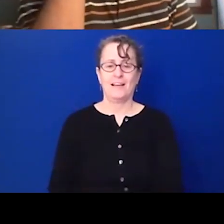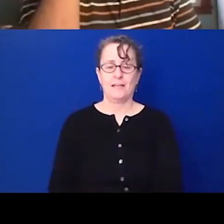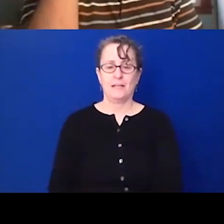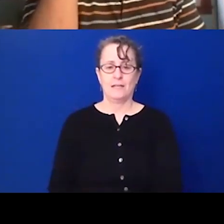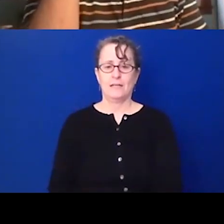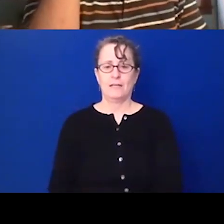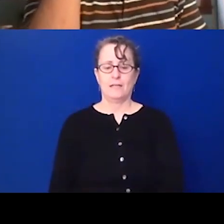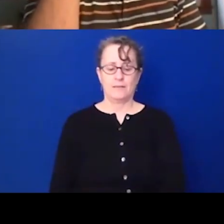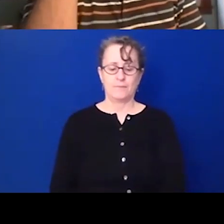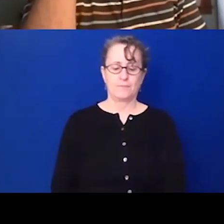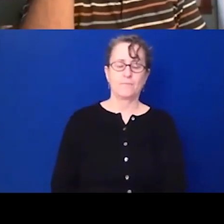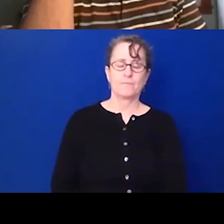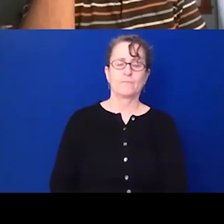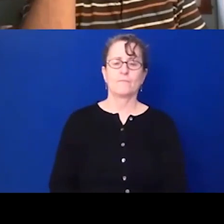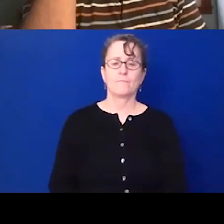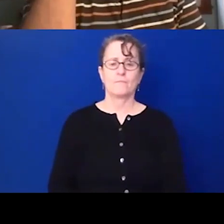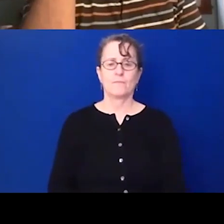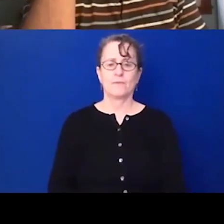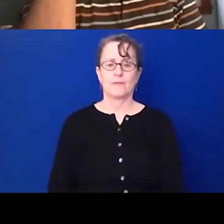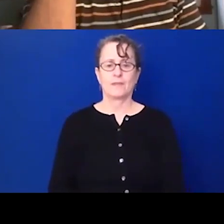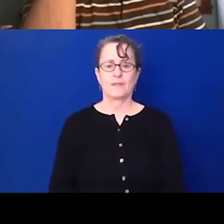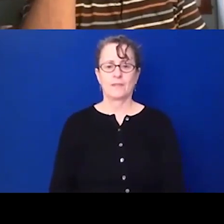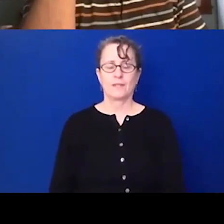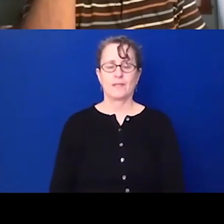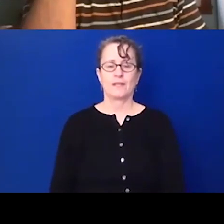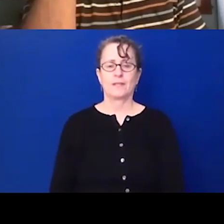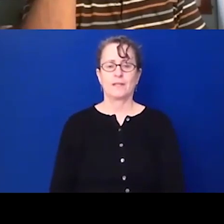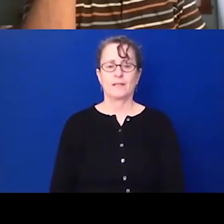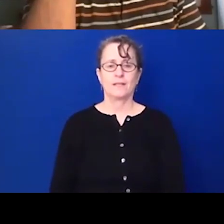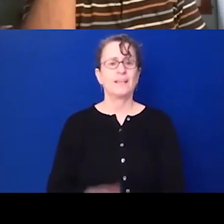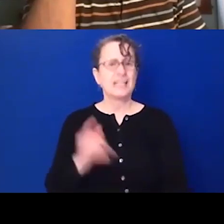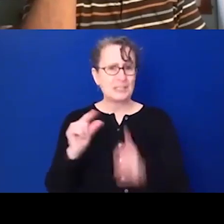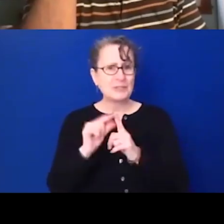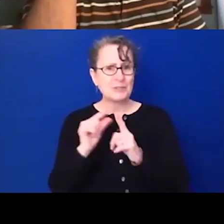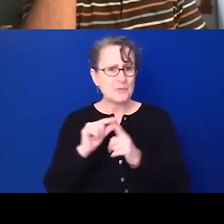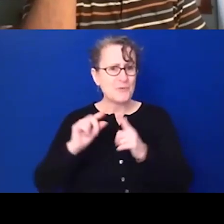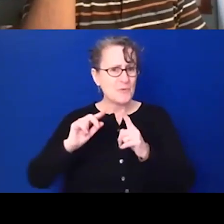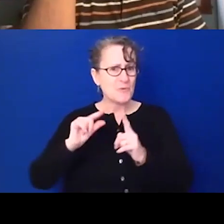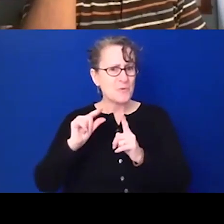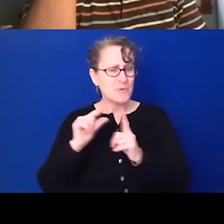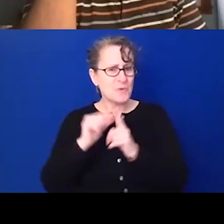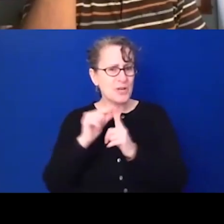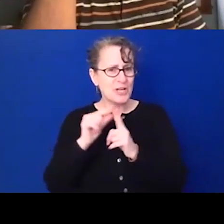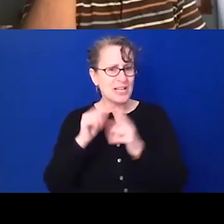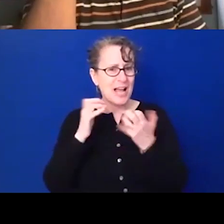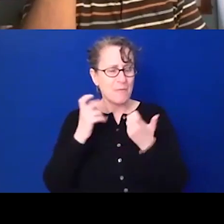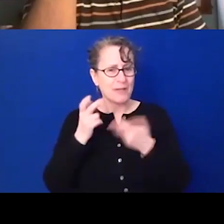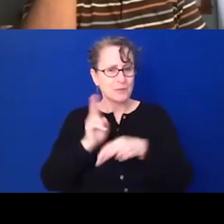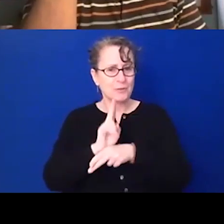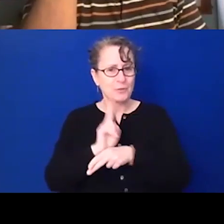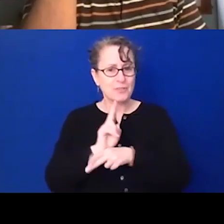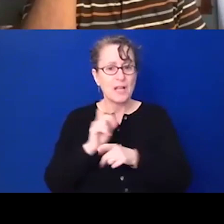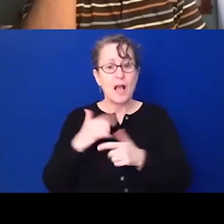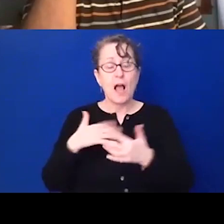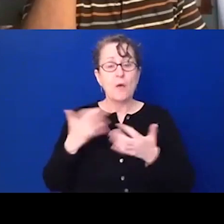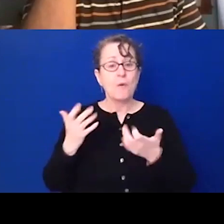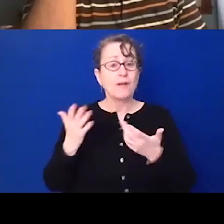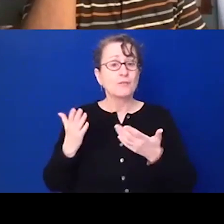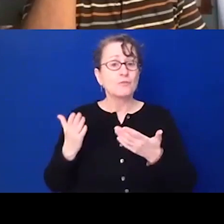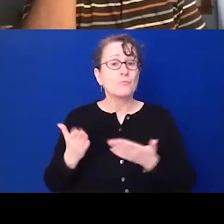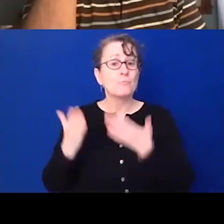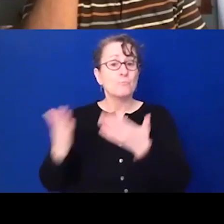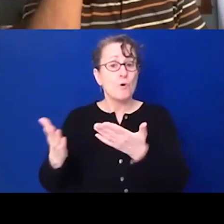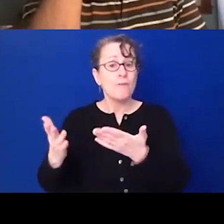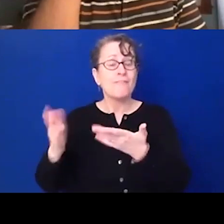I just really wanted to use this new word. I would like to move that we adjourn as water and sewer.